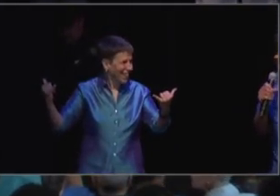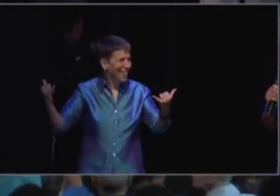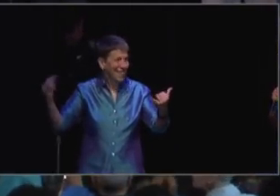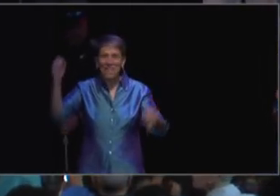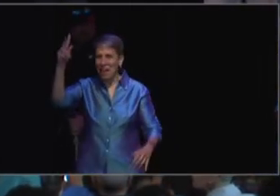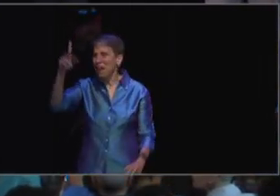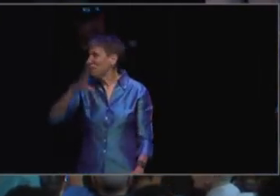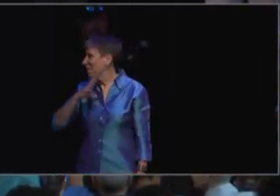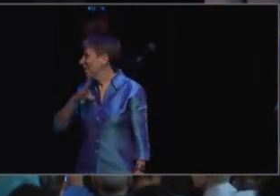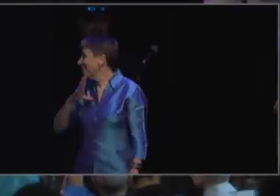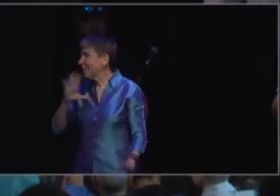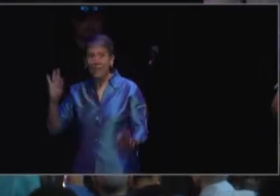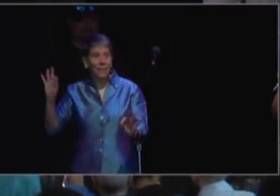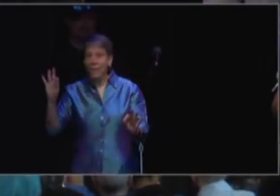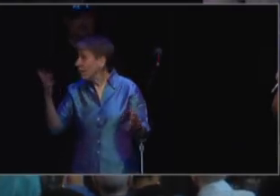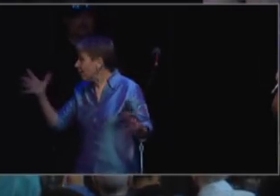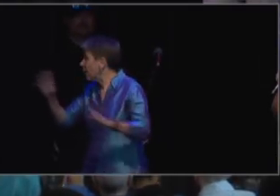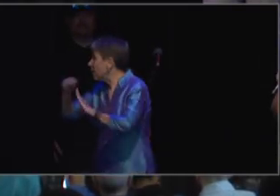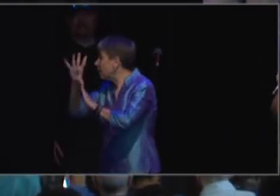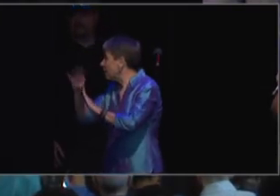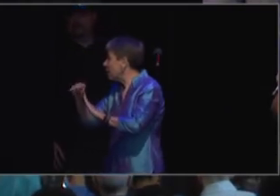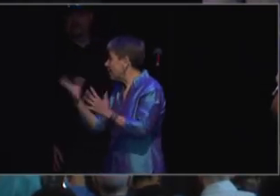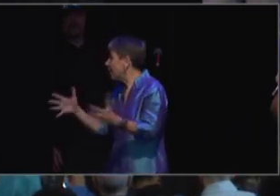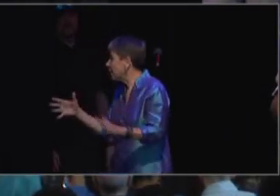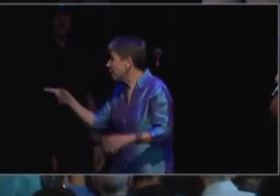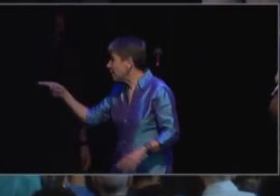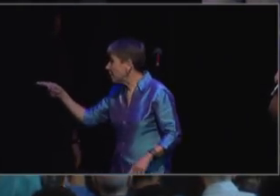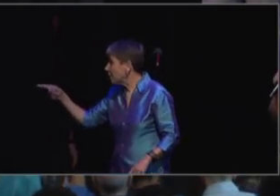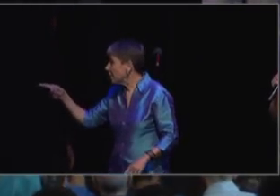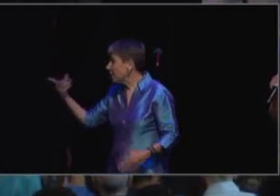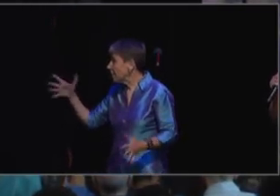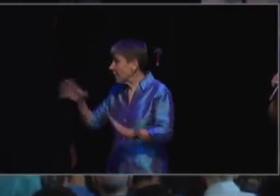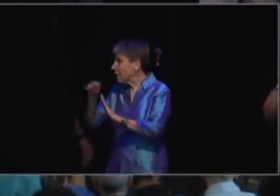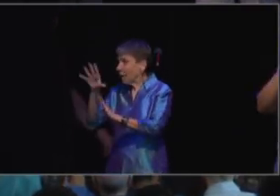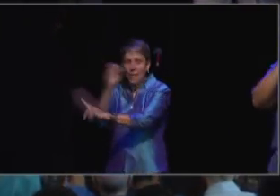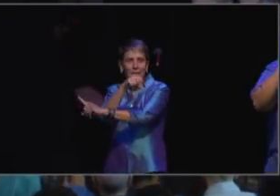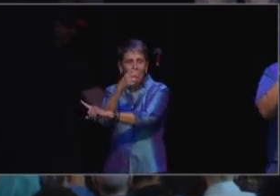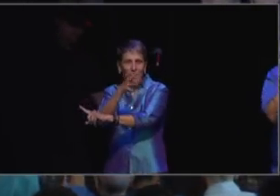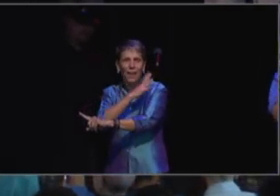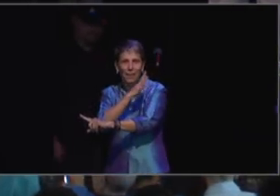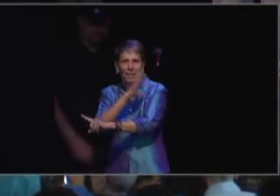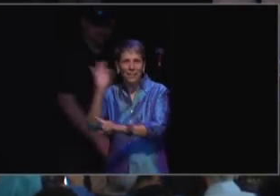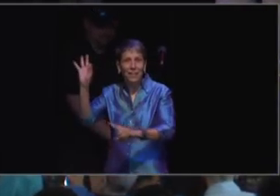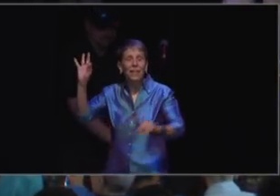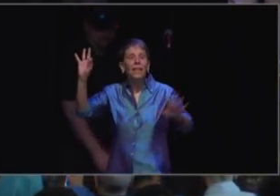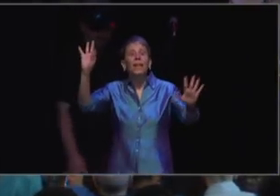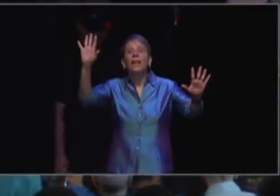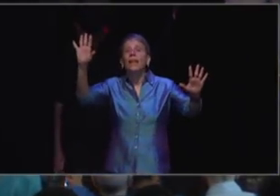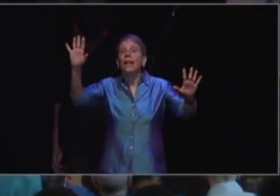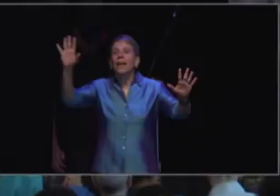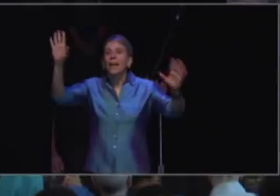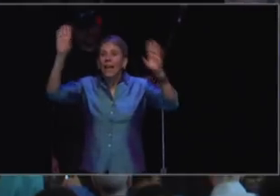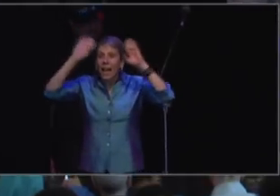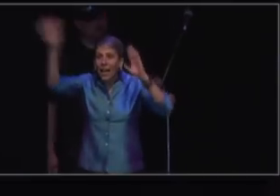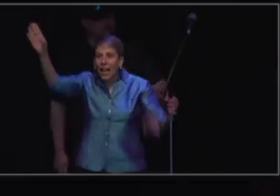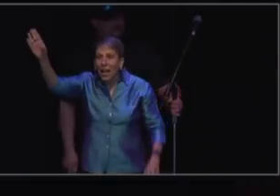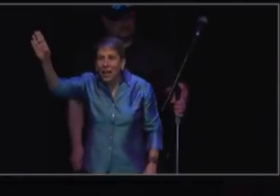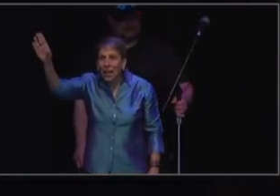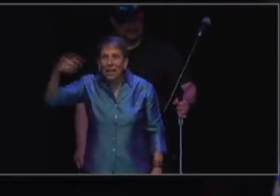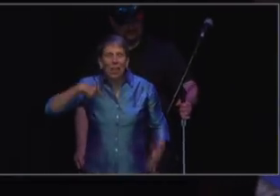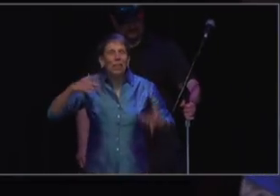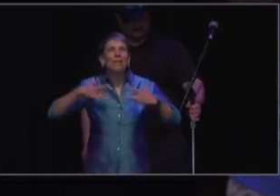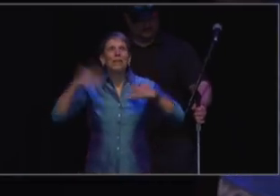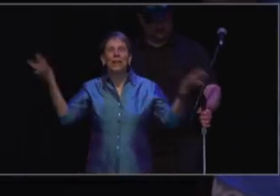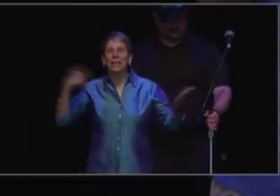Okay. Did you take your picture? Did you take your, okay. All right, everybody, I'm so happy to